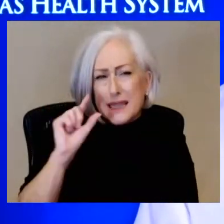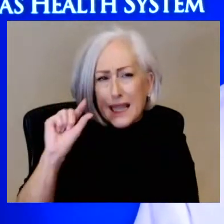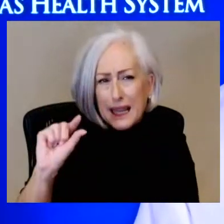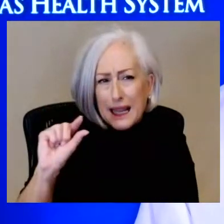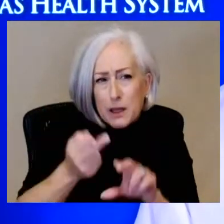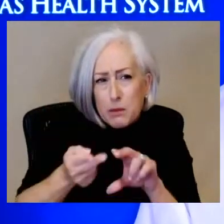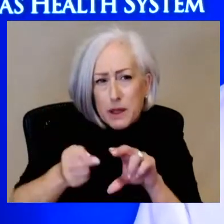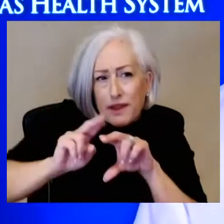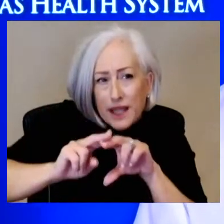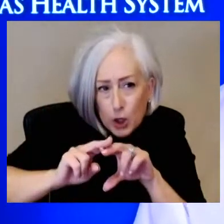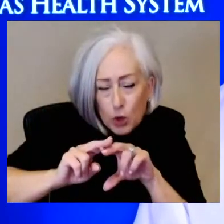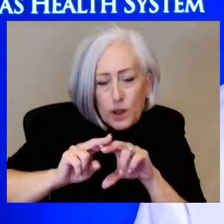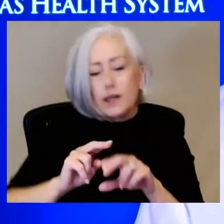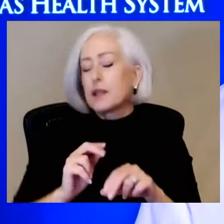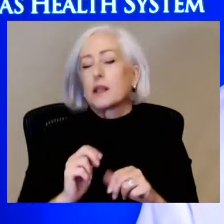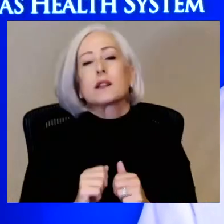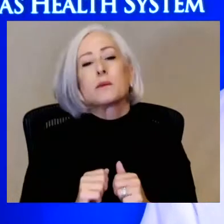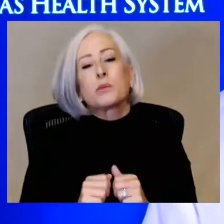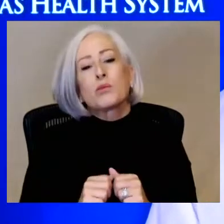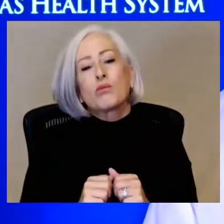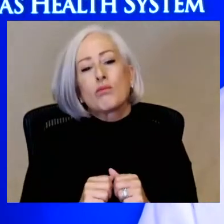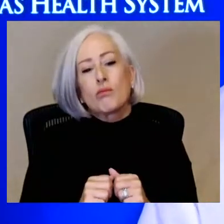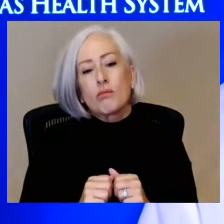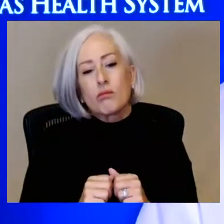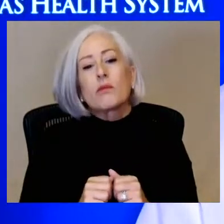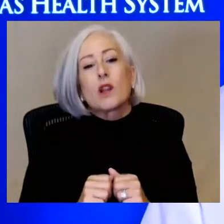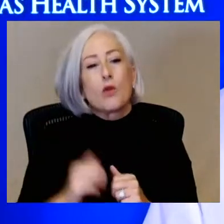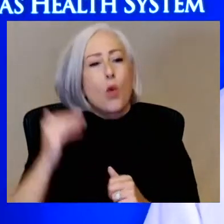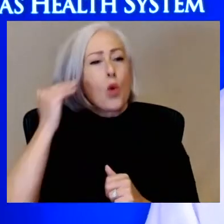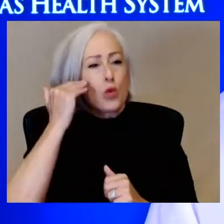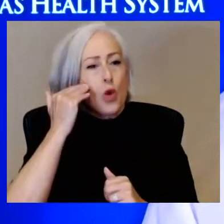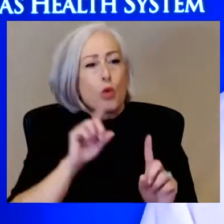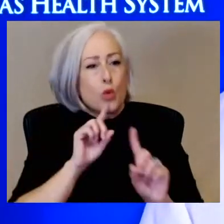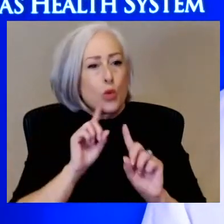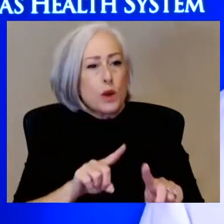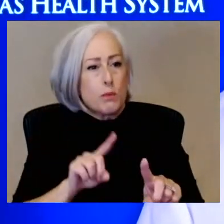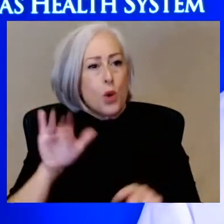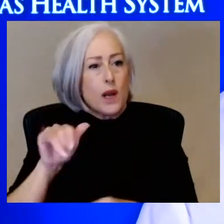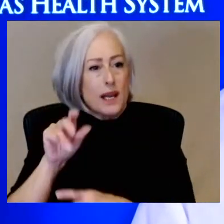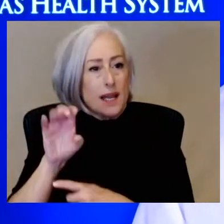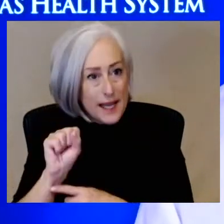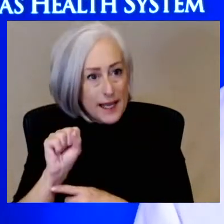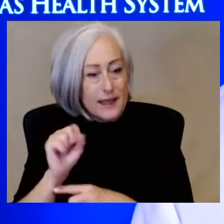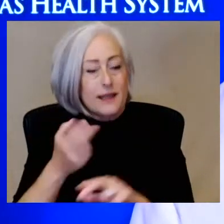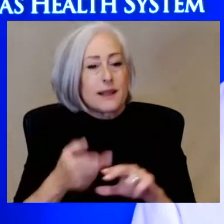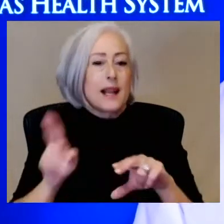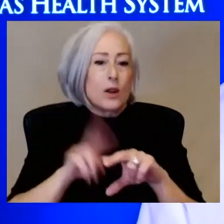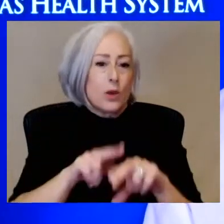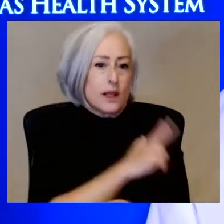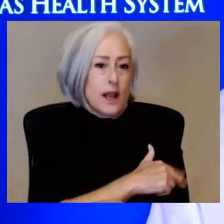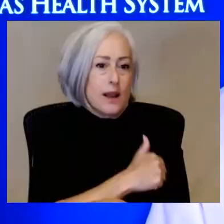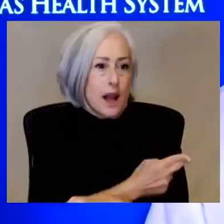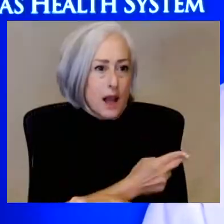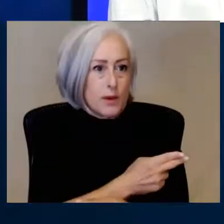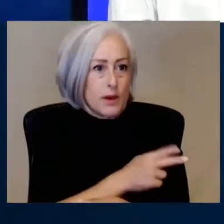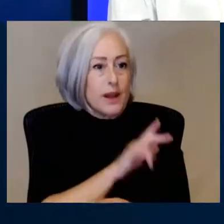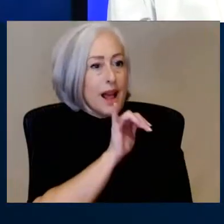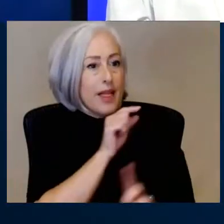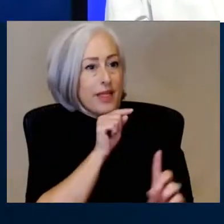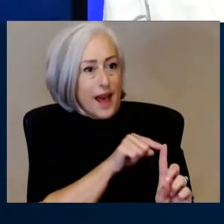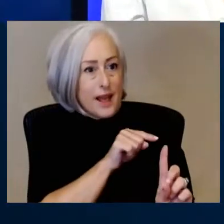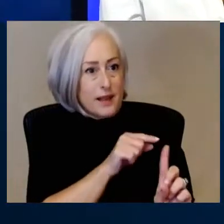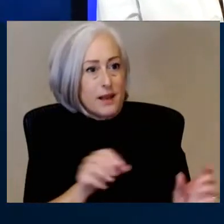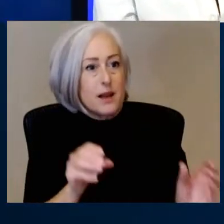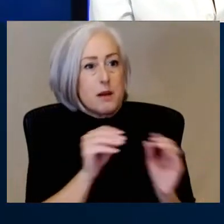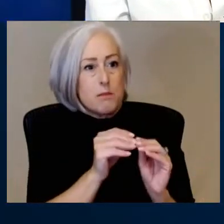known and reported cases, but also increases in hospitalization, which continues to be much more important, I think. I think that's right. In